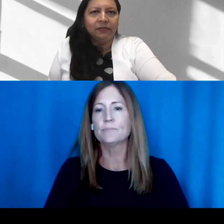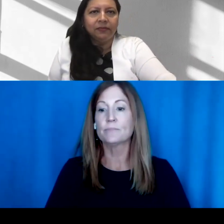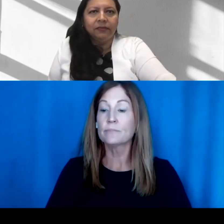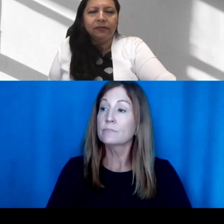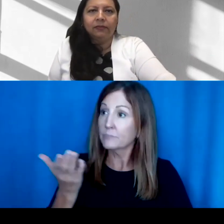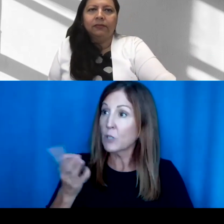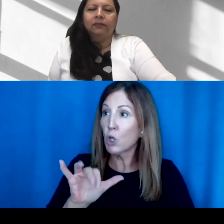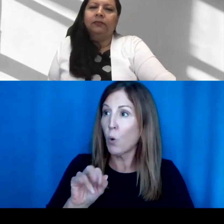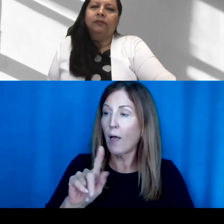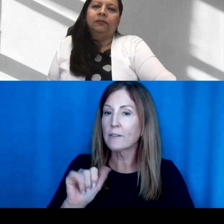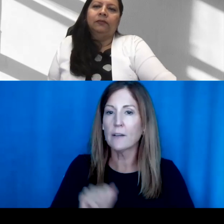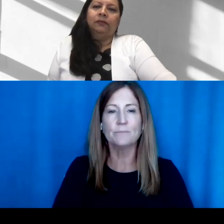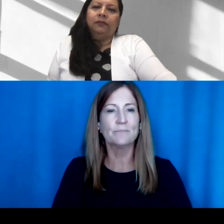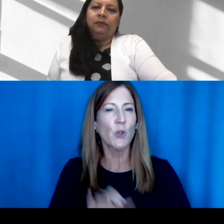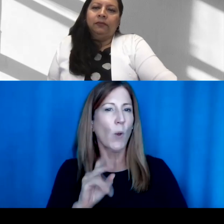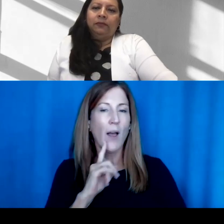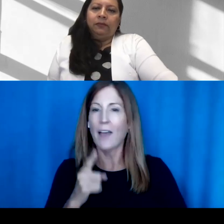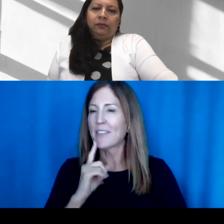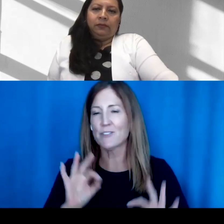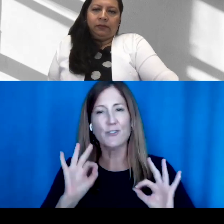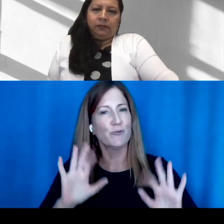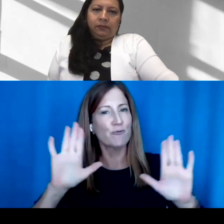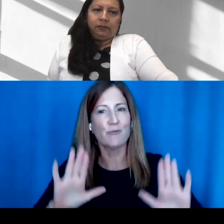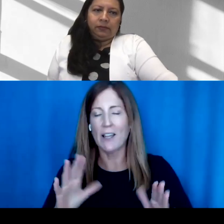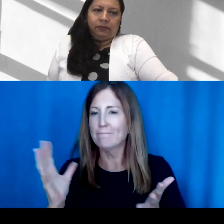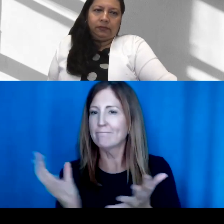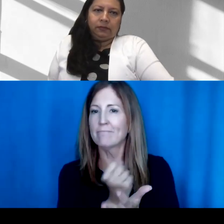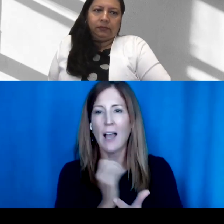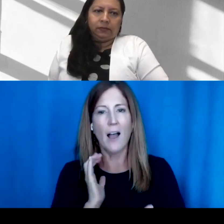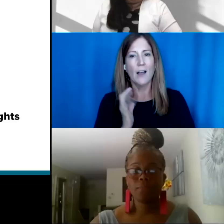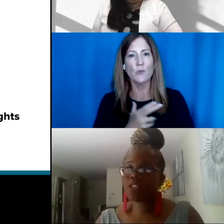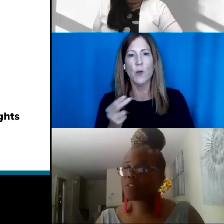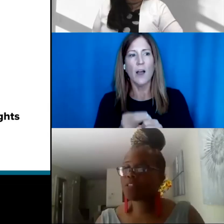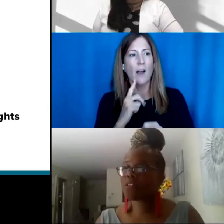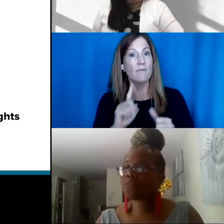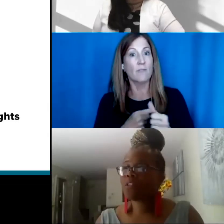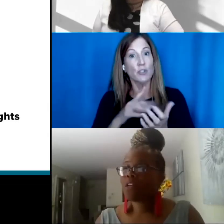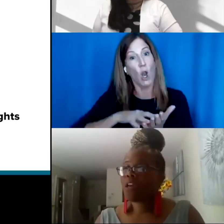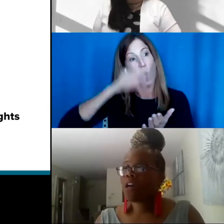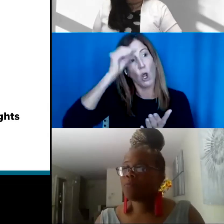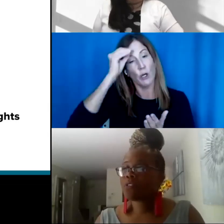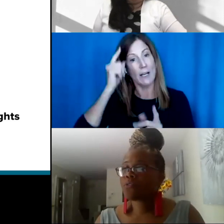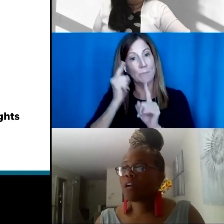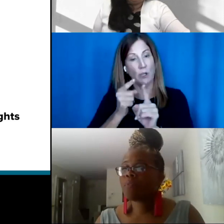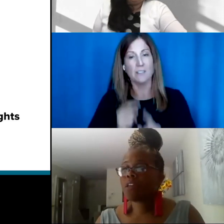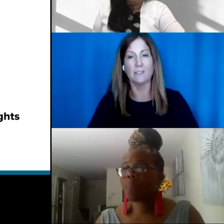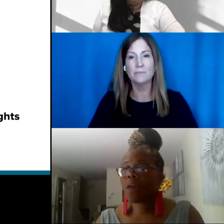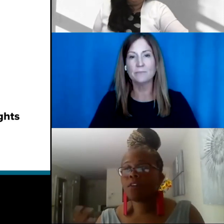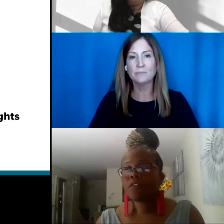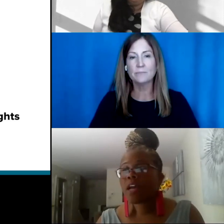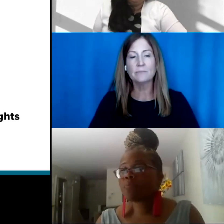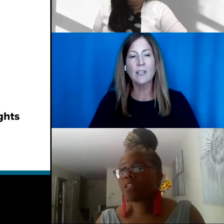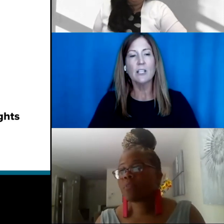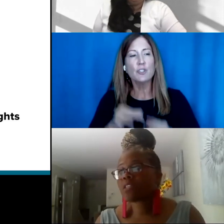I think this is a great space to jump in and pull up our first learning objective. Describe the